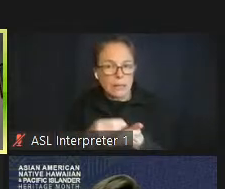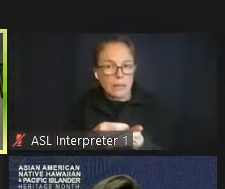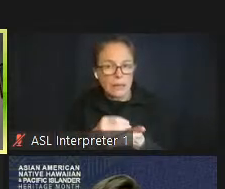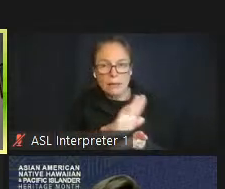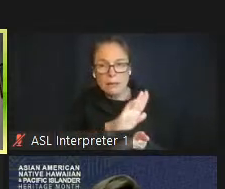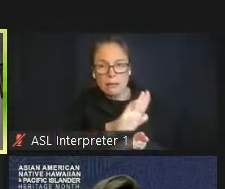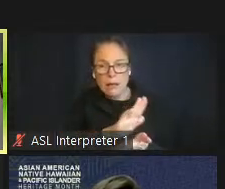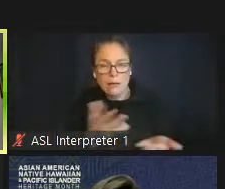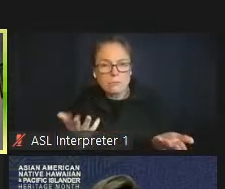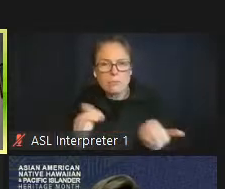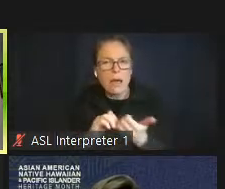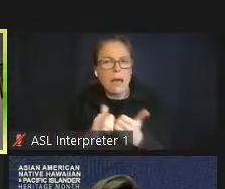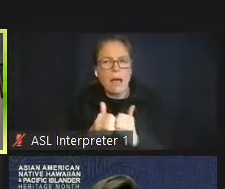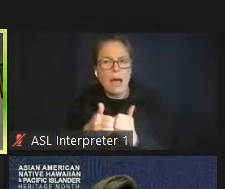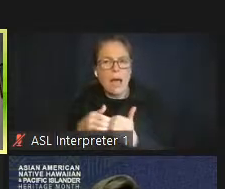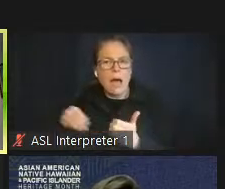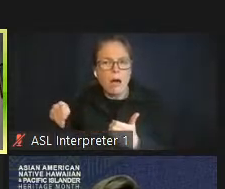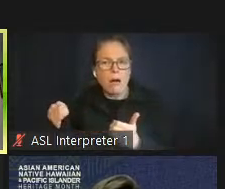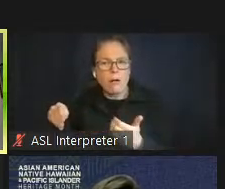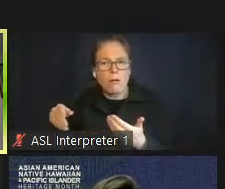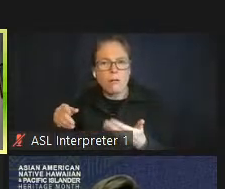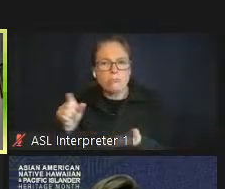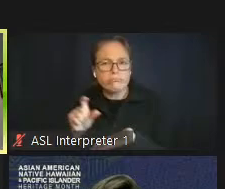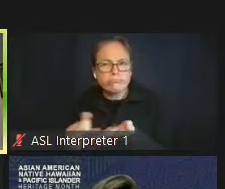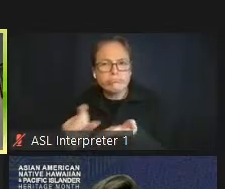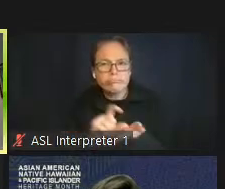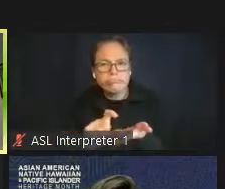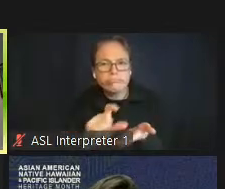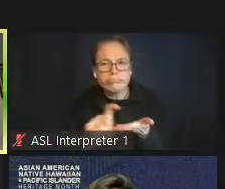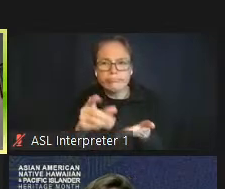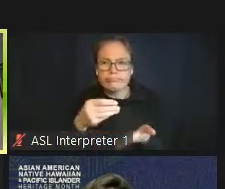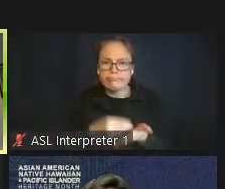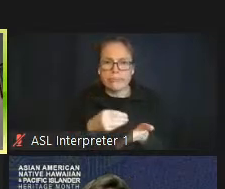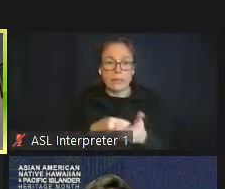And that's going to exasperate, obviously, the $30 million